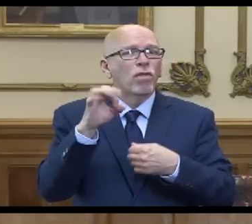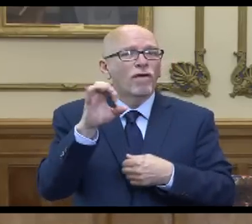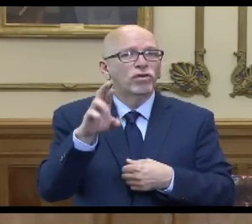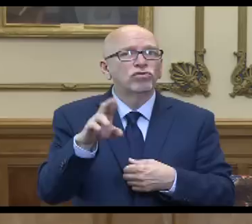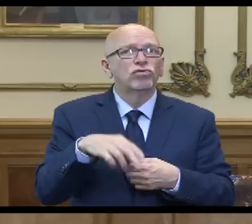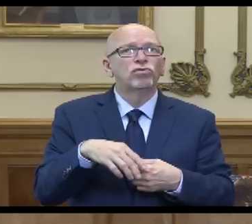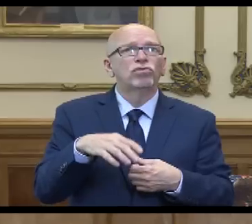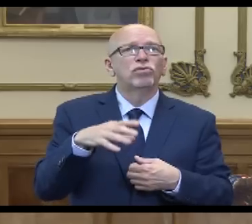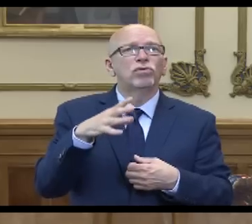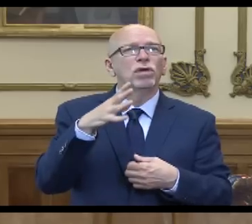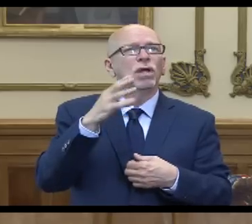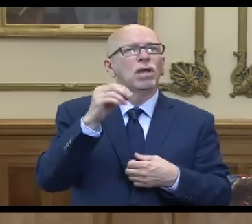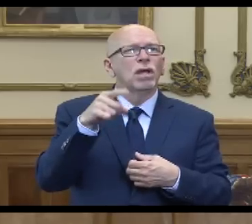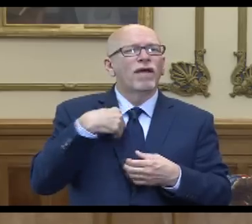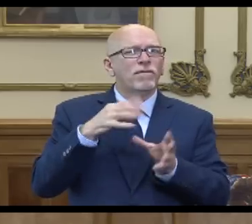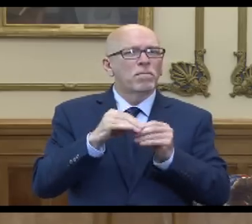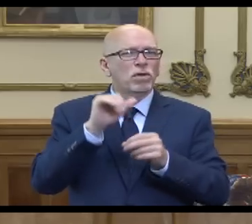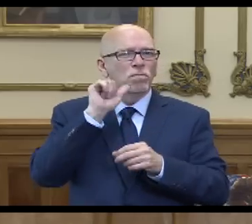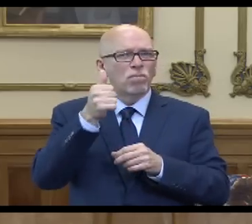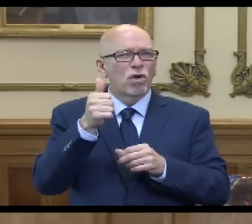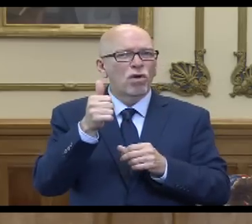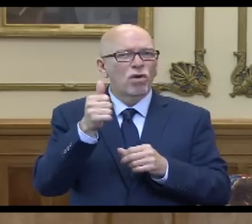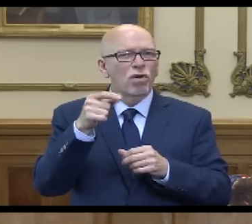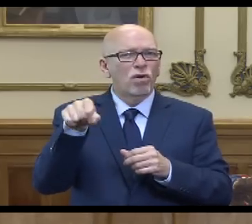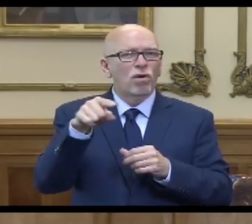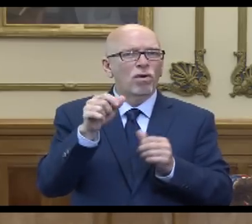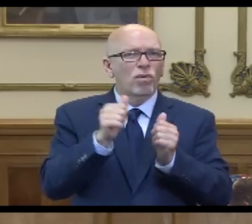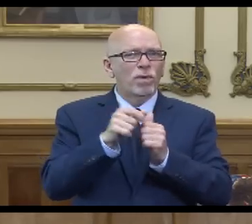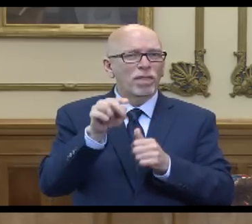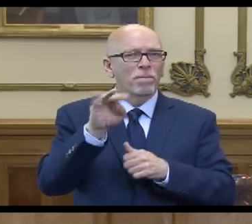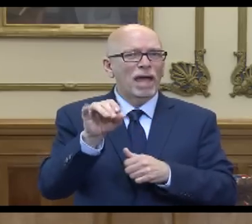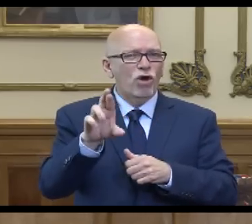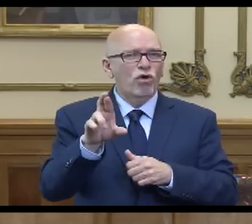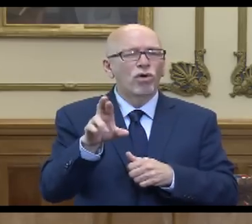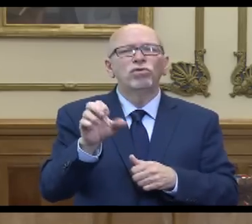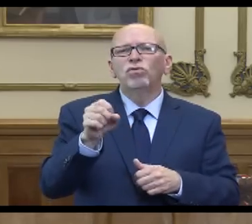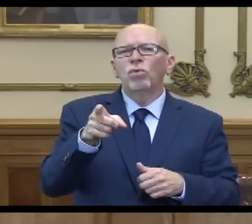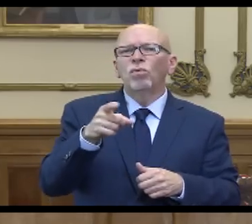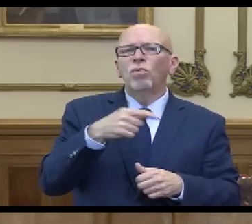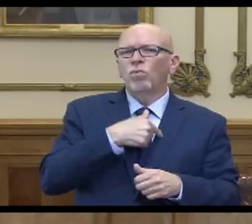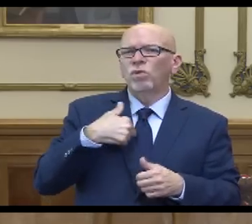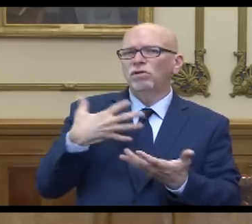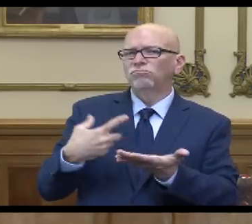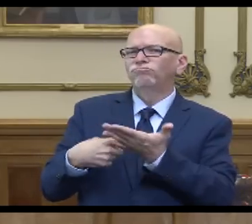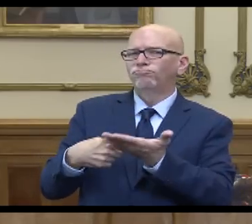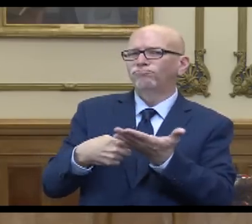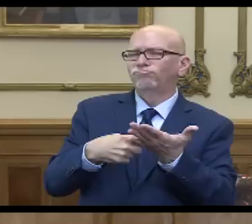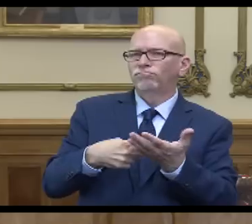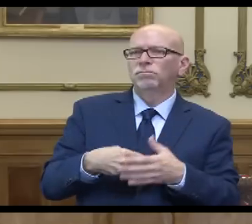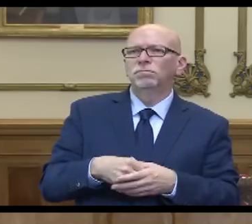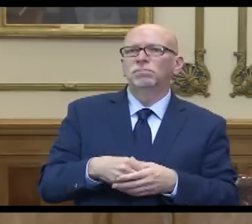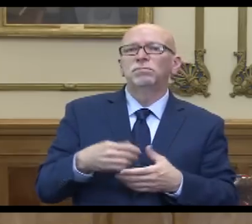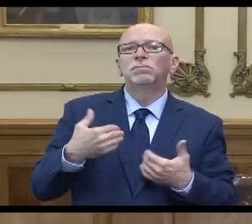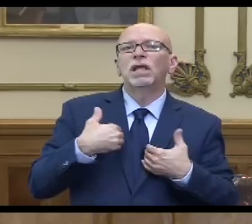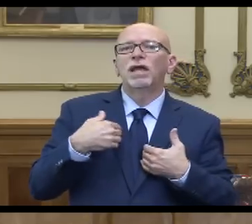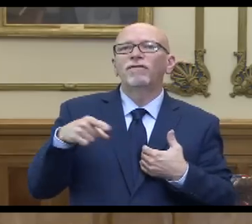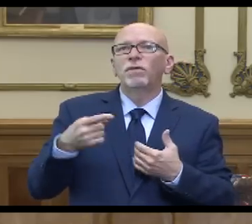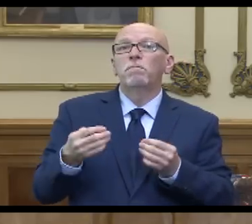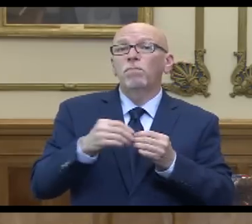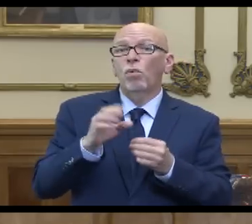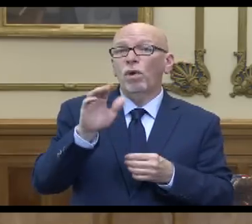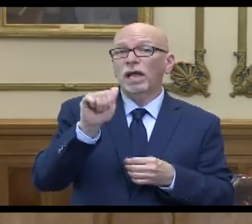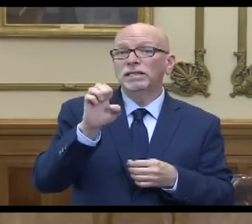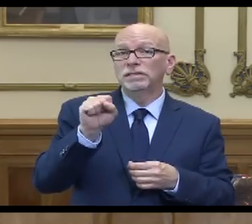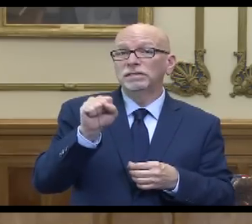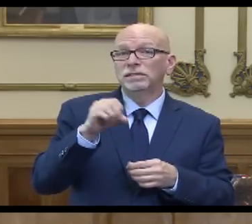think we have a meeting maybe coming up tomorrow to discuss this with your mayor. So we have been in discussions. There has been more cases